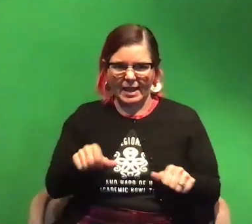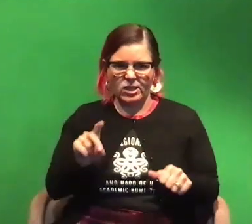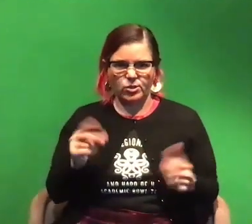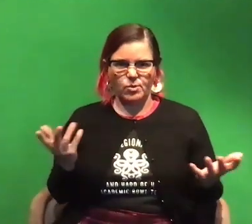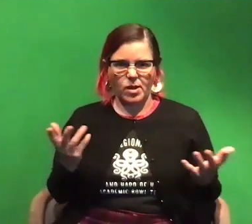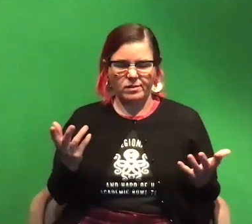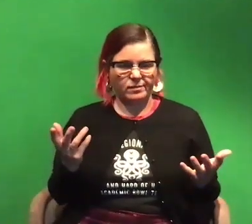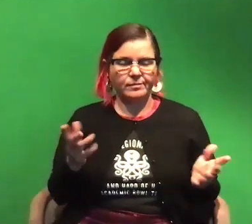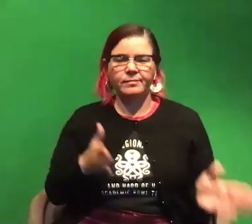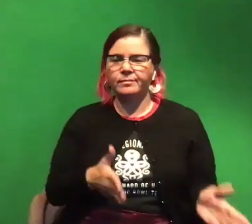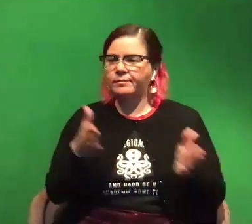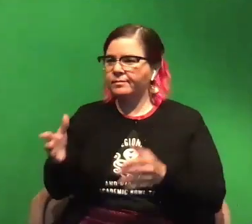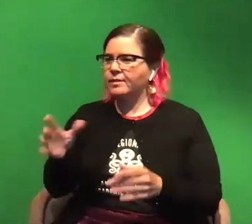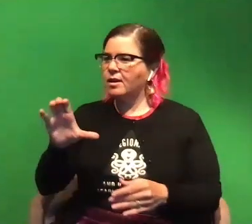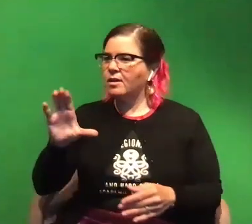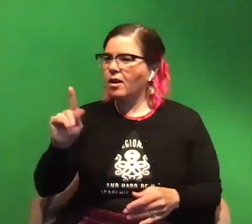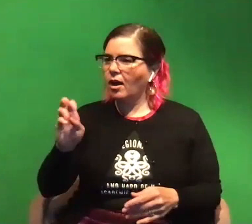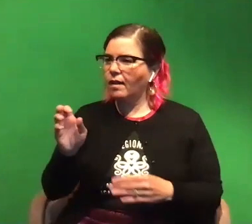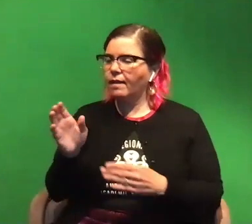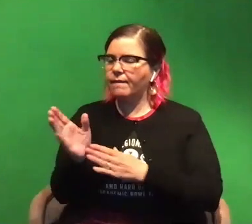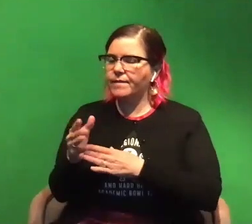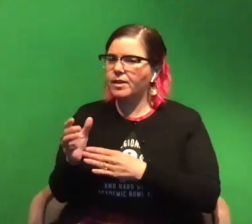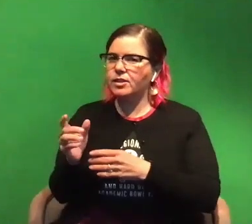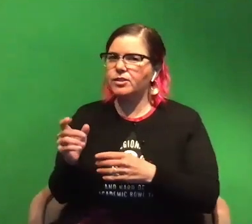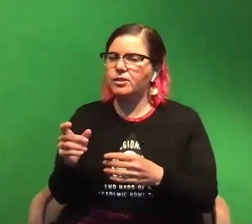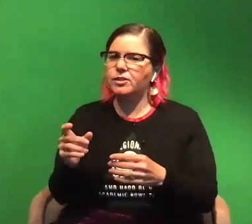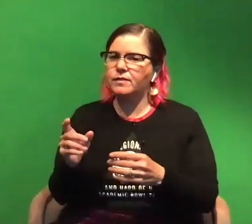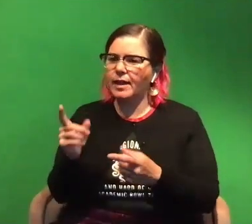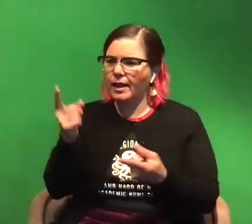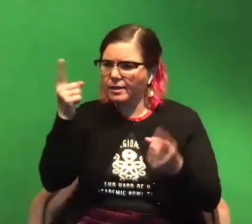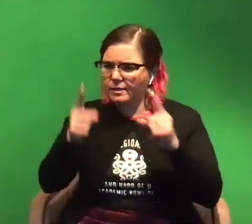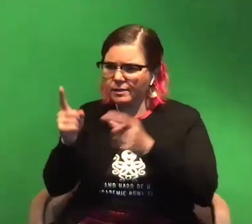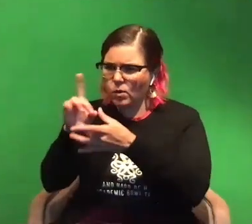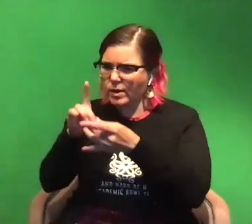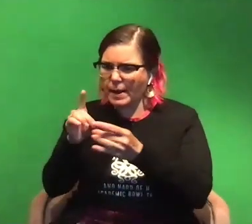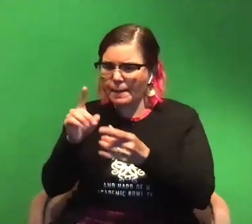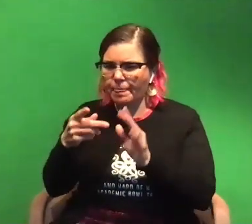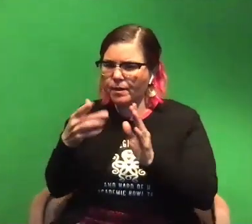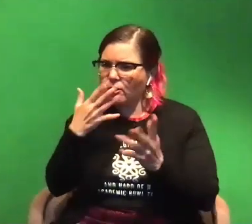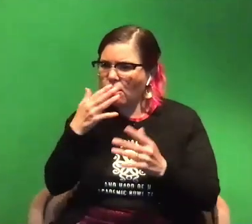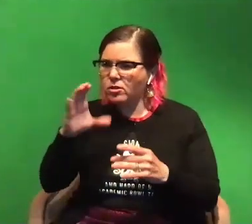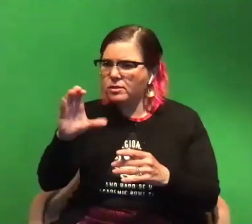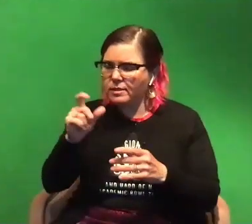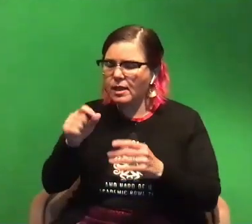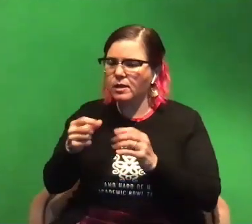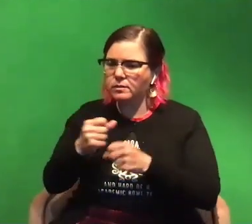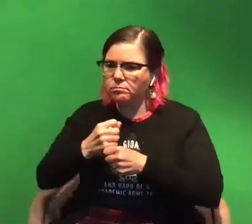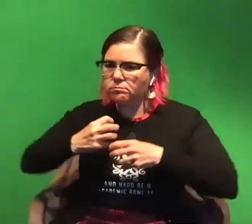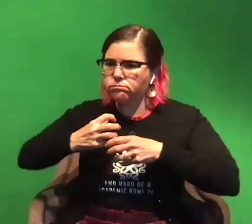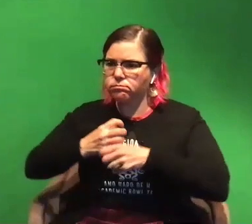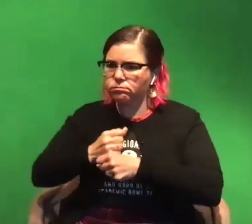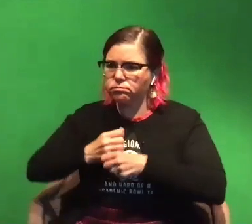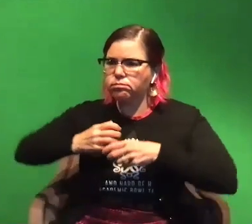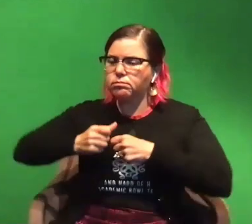these flamboyant cuttlefish able to coordinate these tiny pigmented cells in order to expand and contract to reveal these this